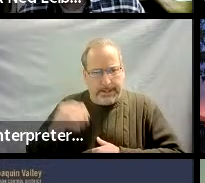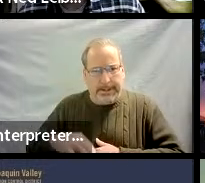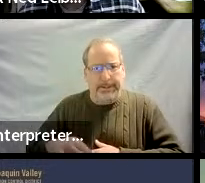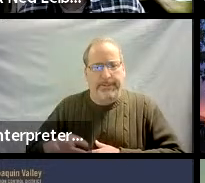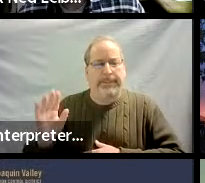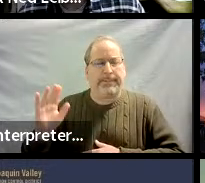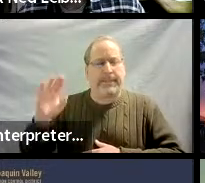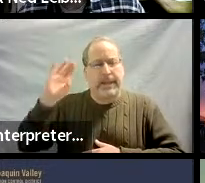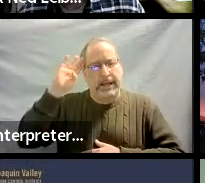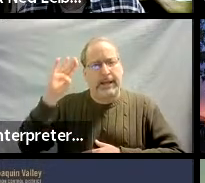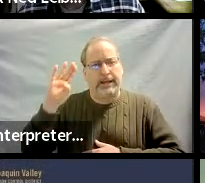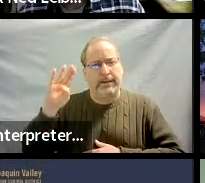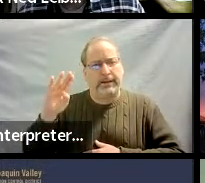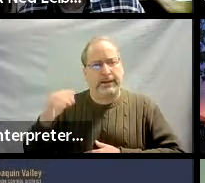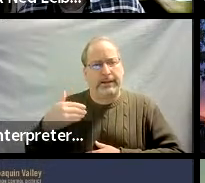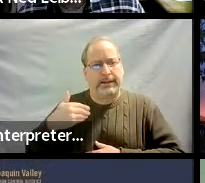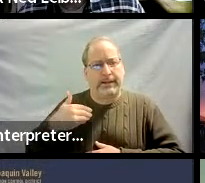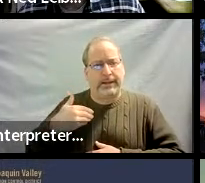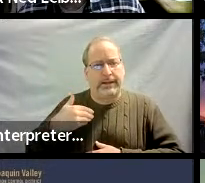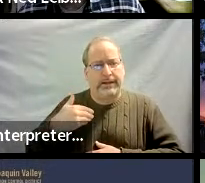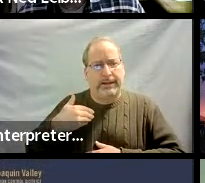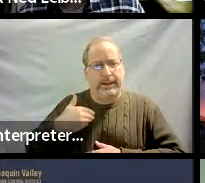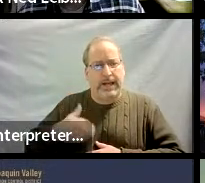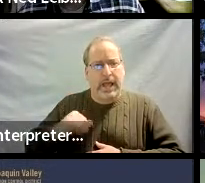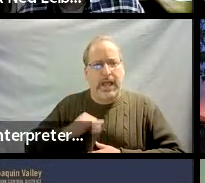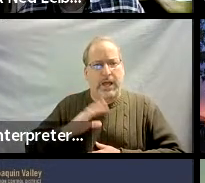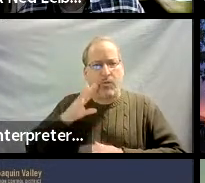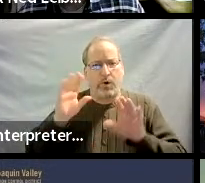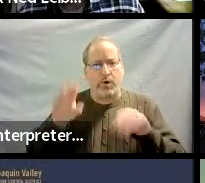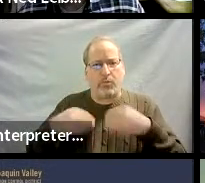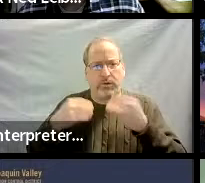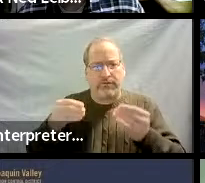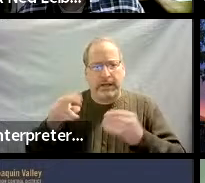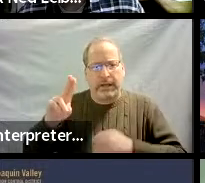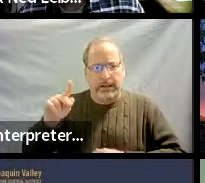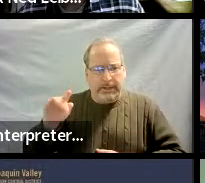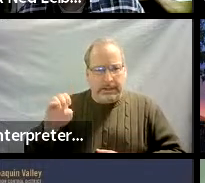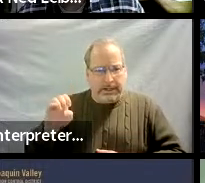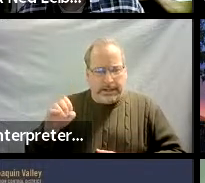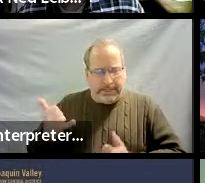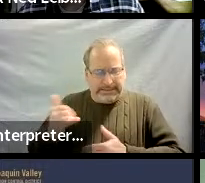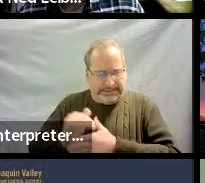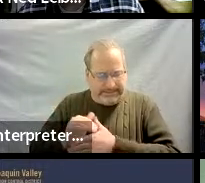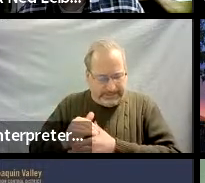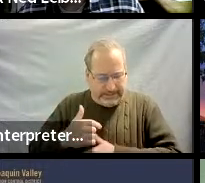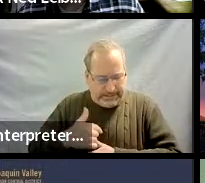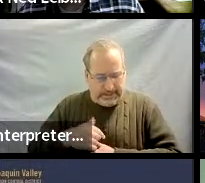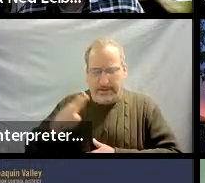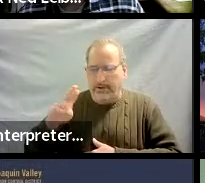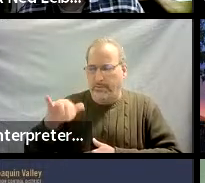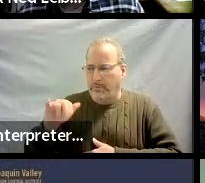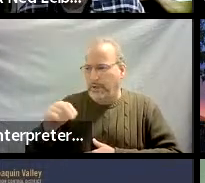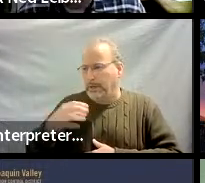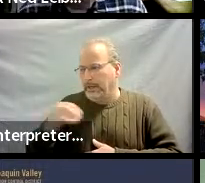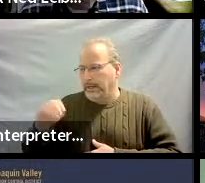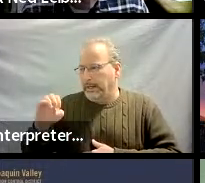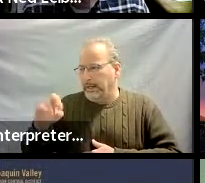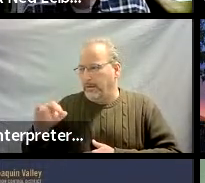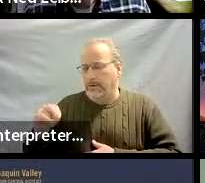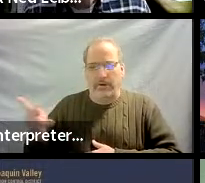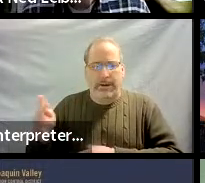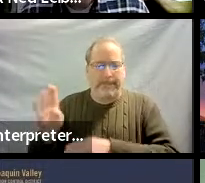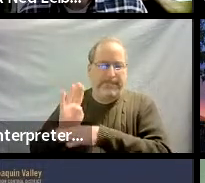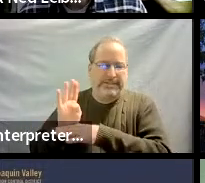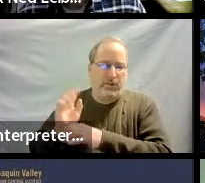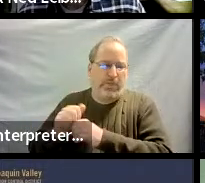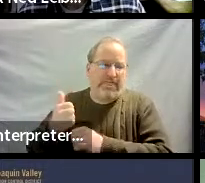Hi, this is actually Todd DeYoung, and I'm going to provide the update this evening. Brian and Aaron are busy